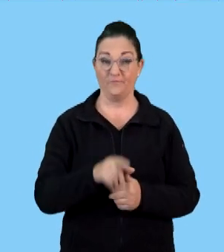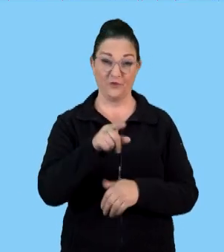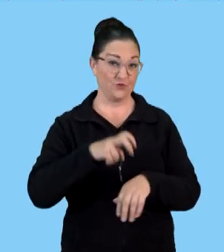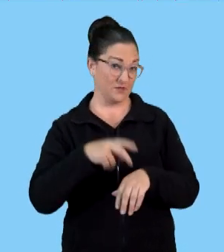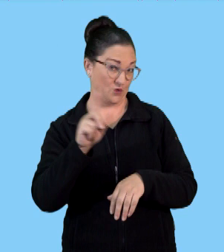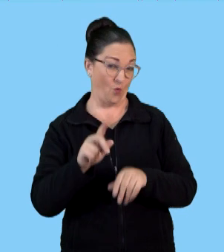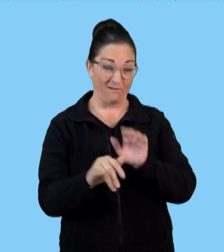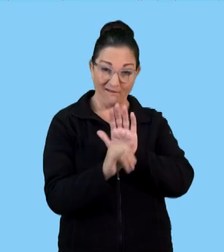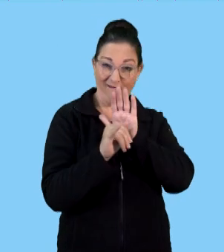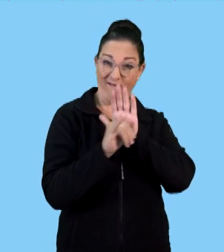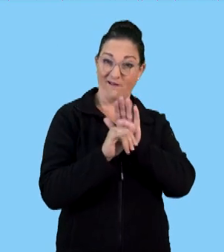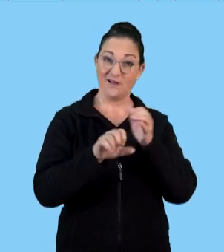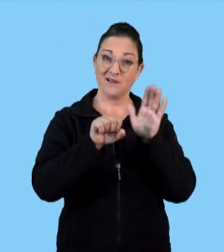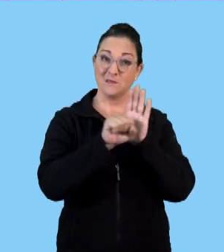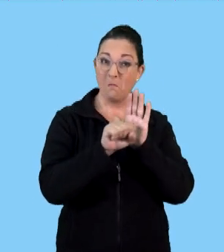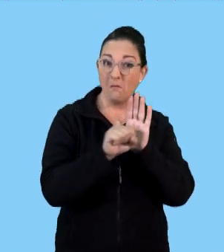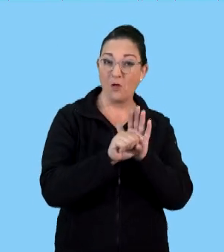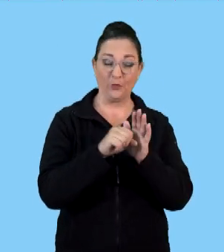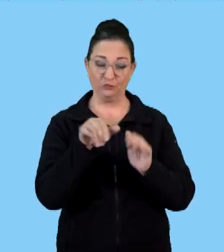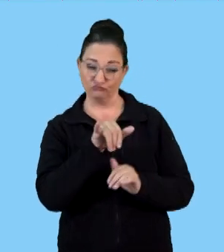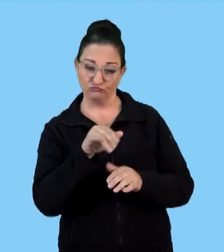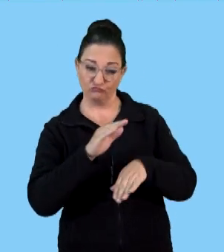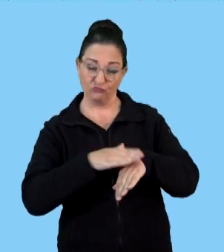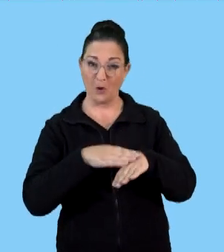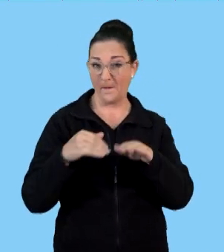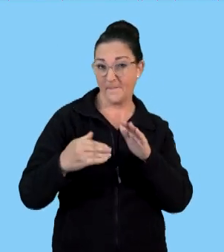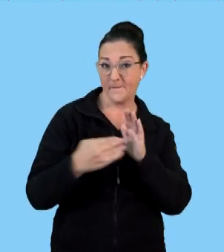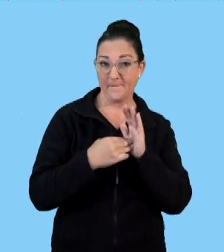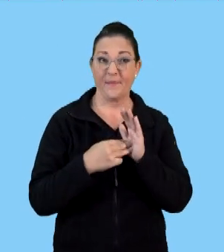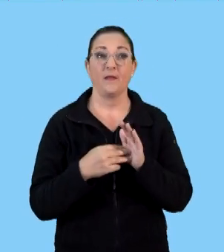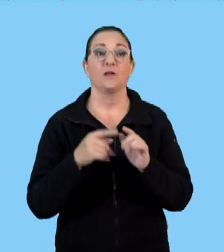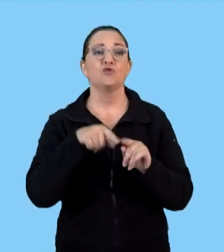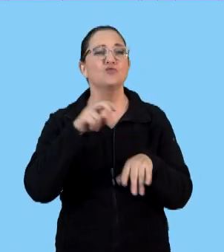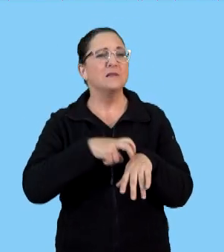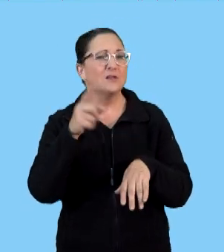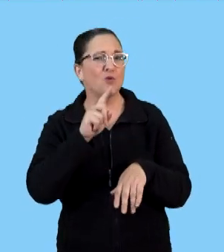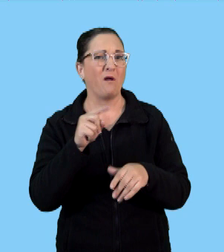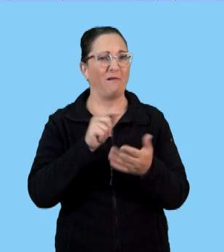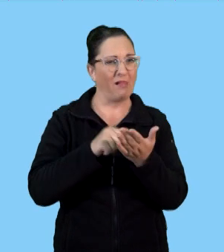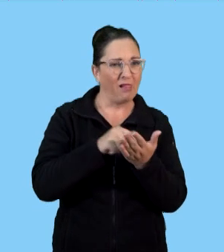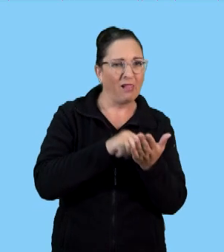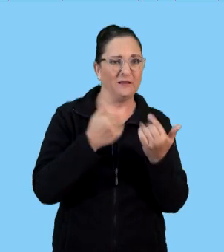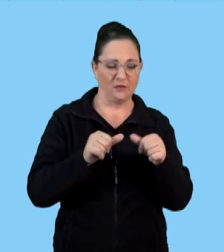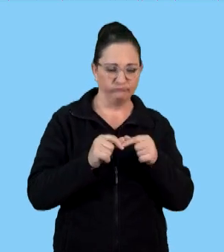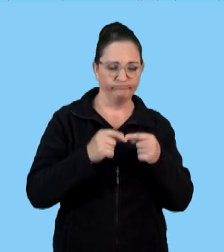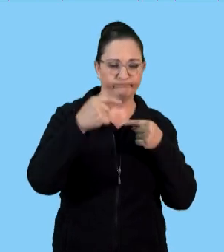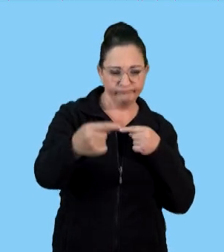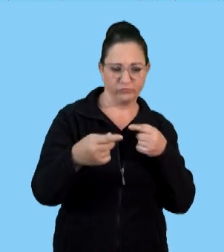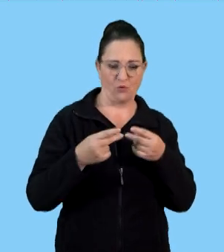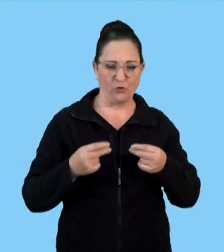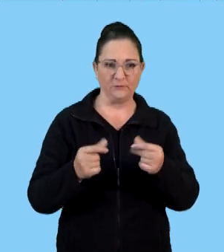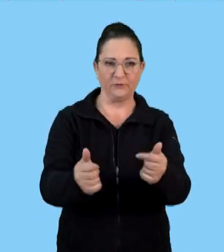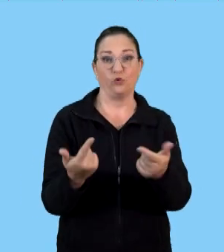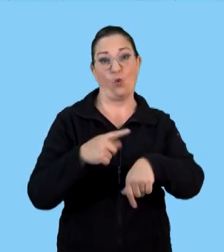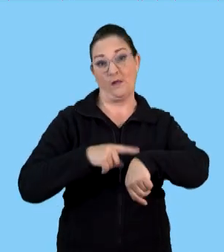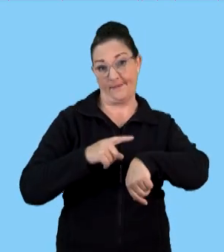identify key symbols indicated on a specific map. Also important, you must be able to calculate either distance, speed,